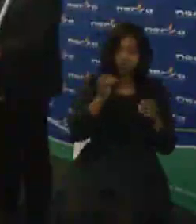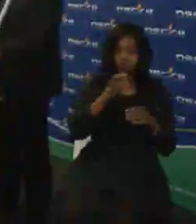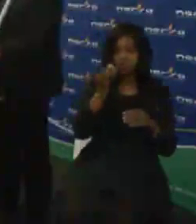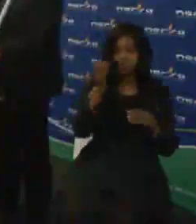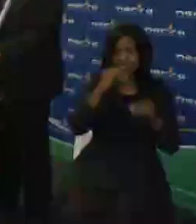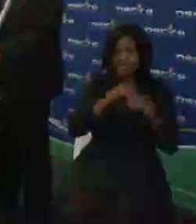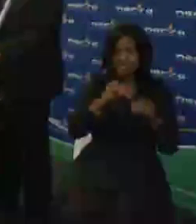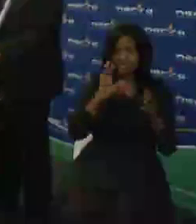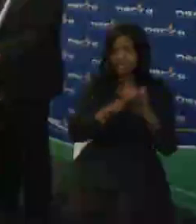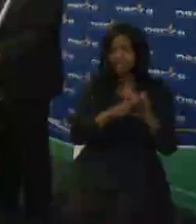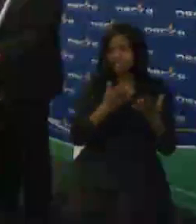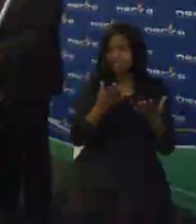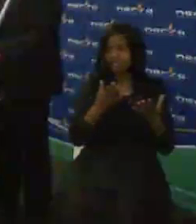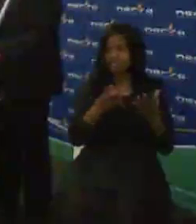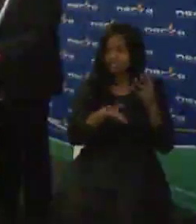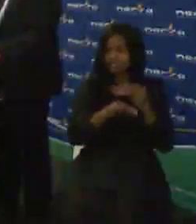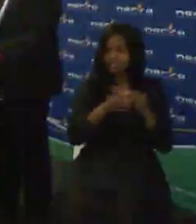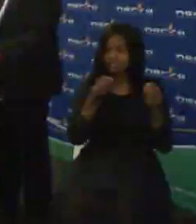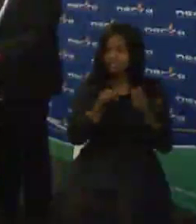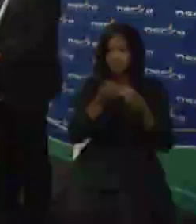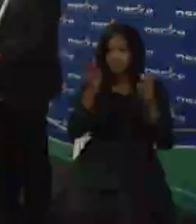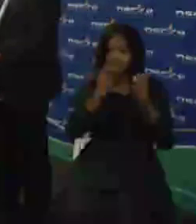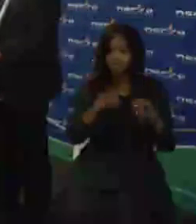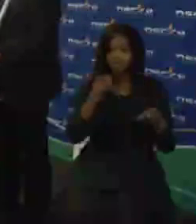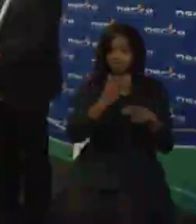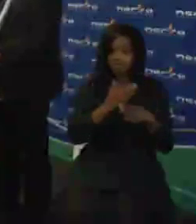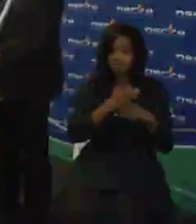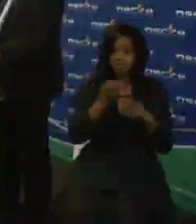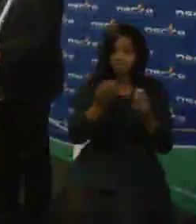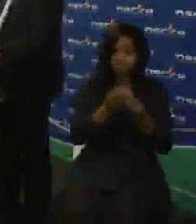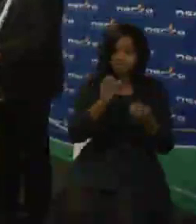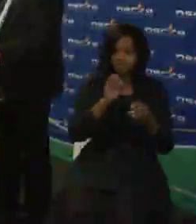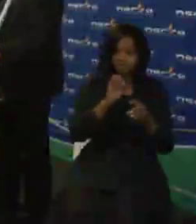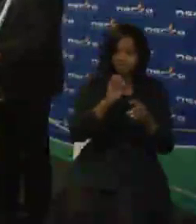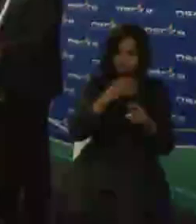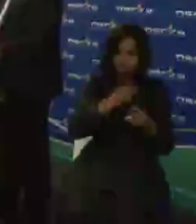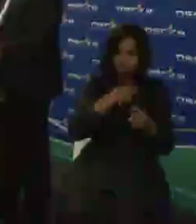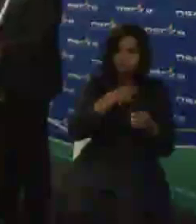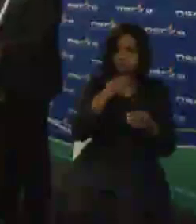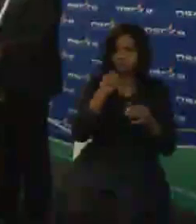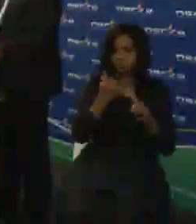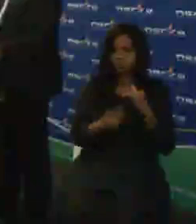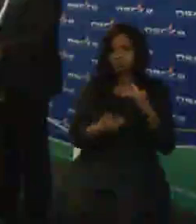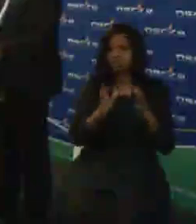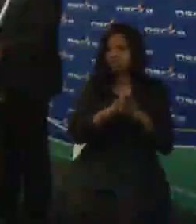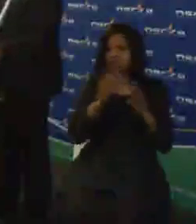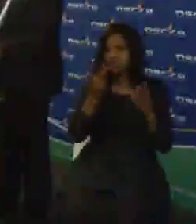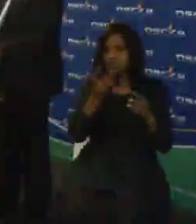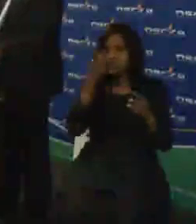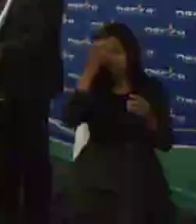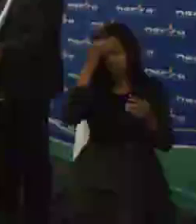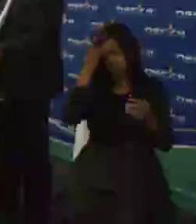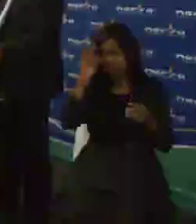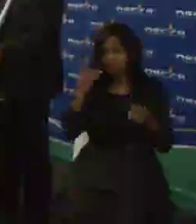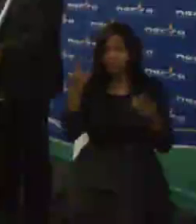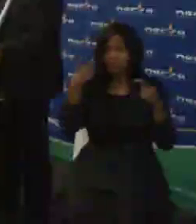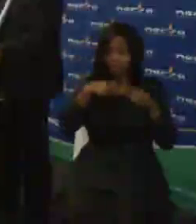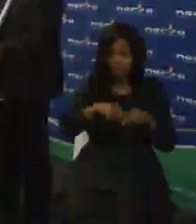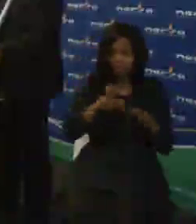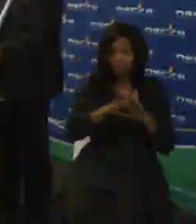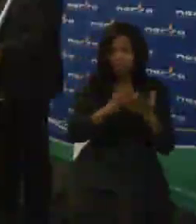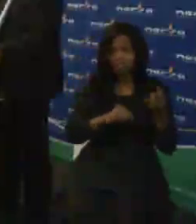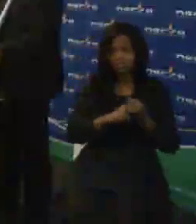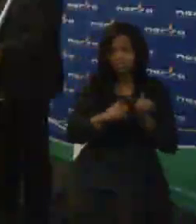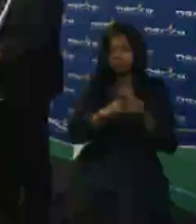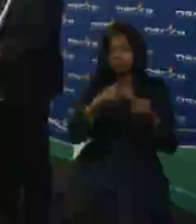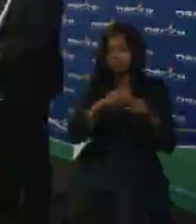tariff, it is a combination of Eskom dealing with its own costs, as well as government coming and supporting us,